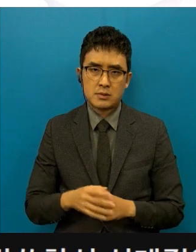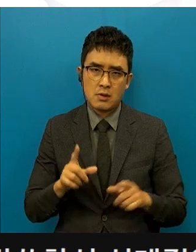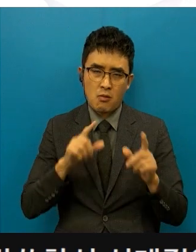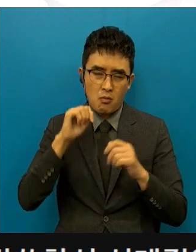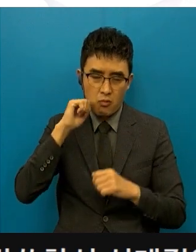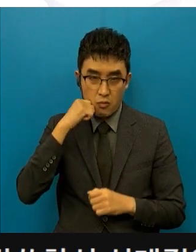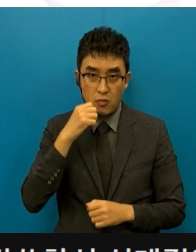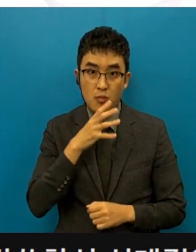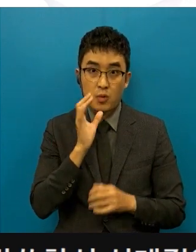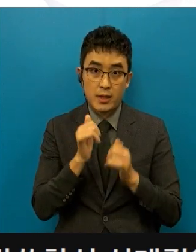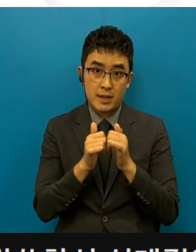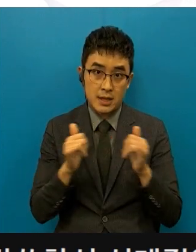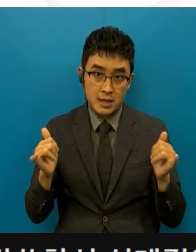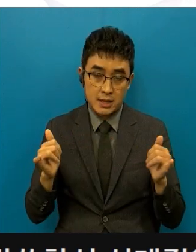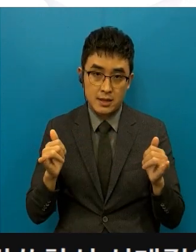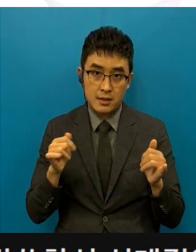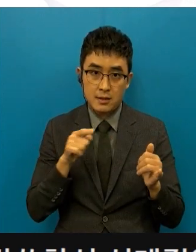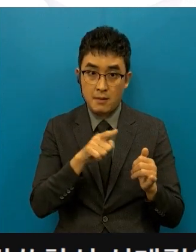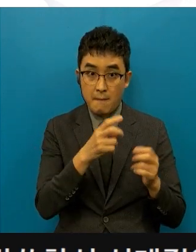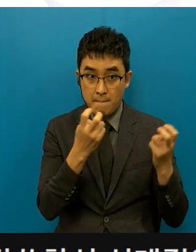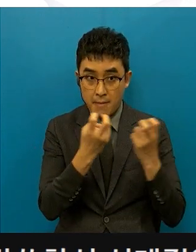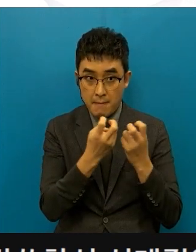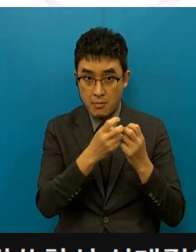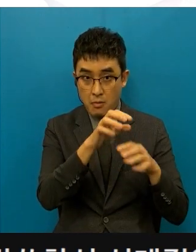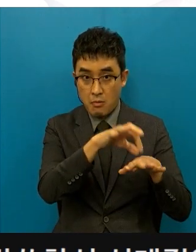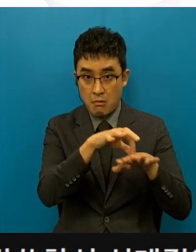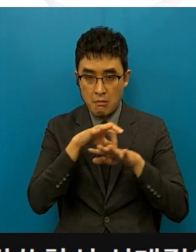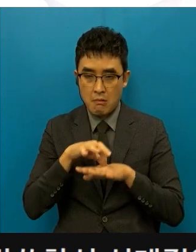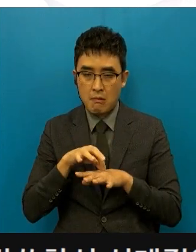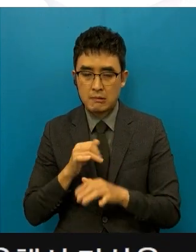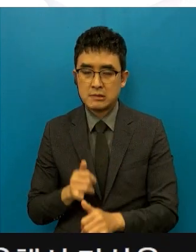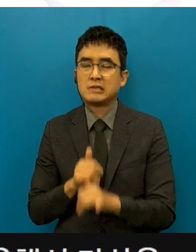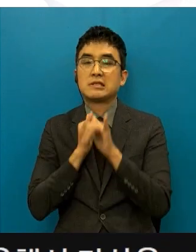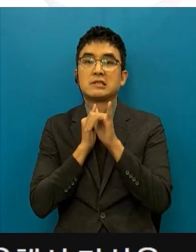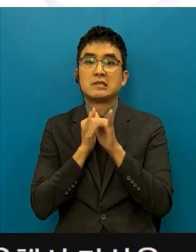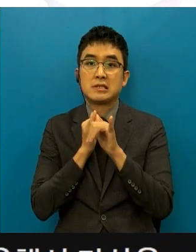be prevented. So